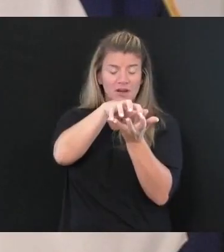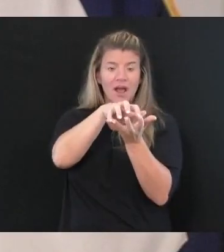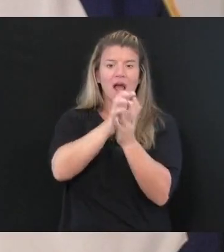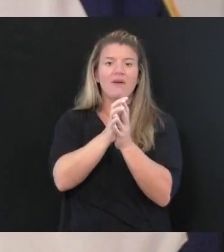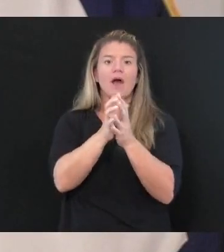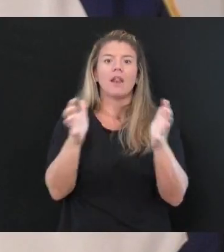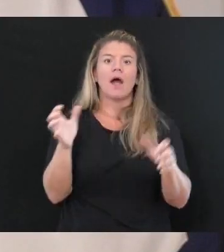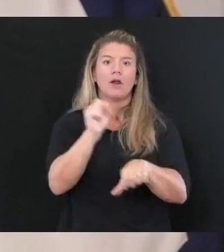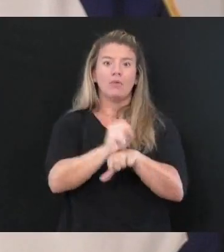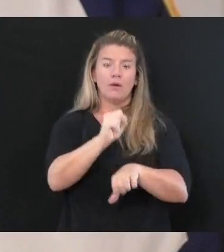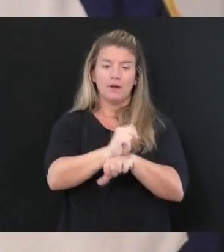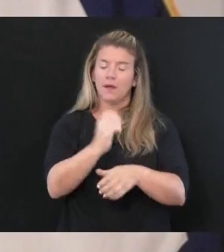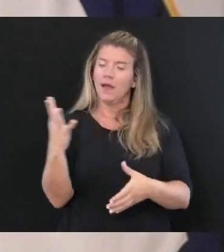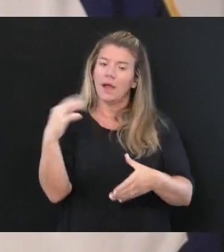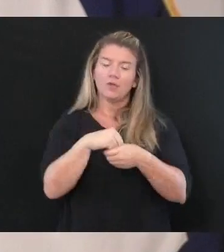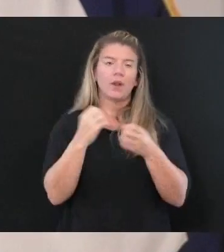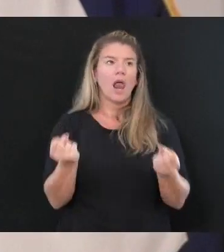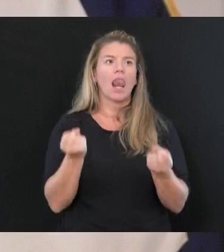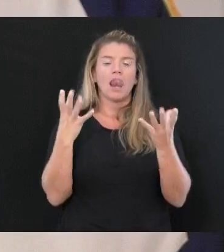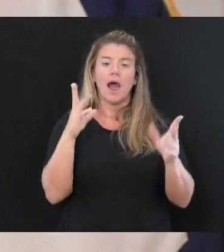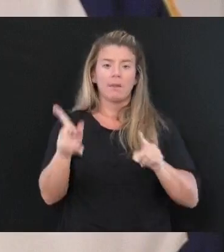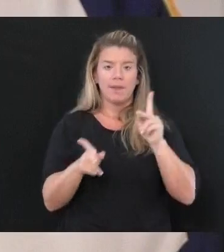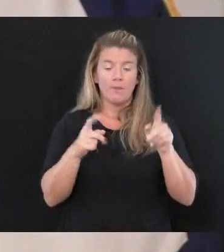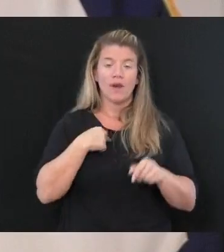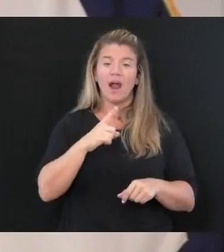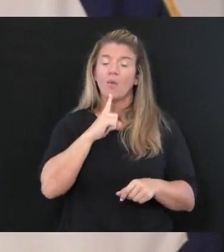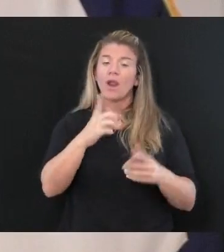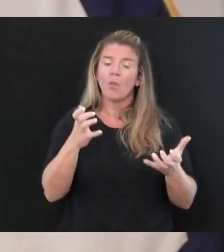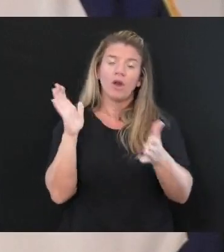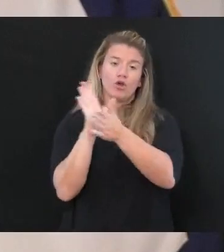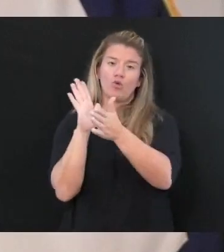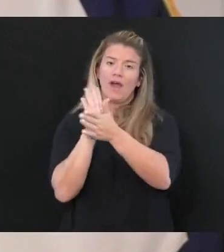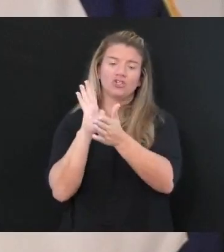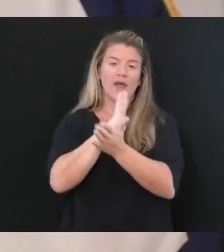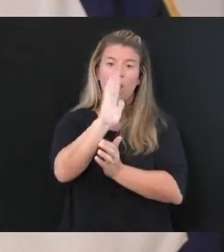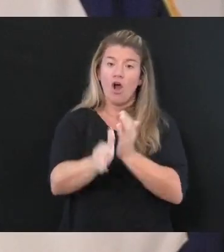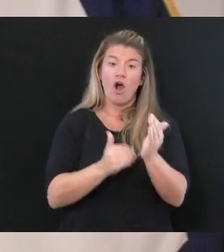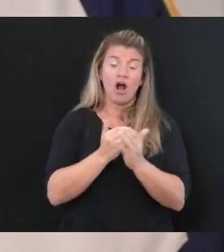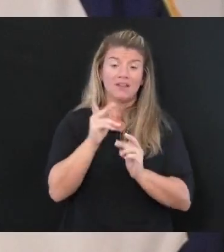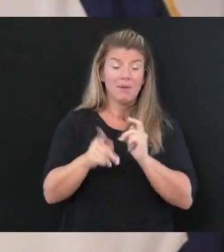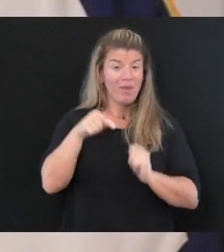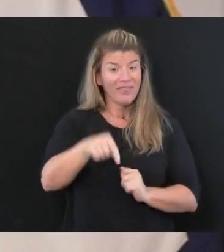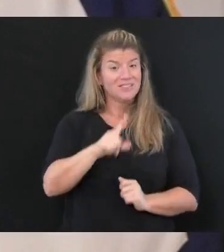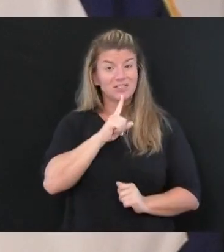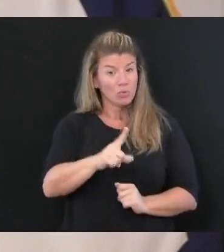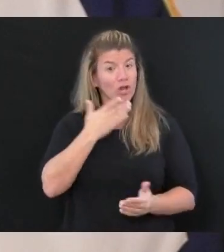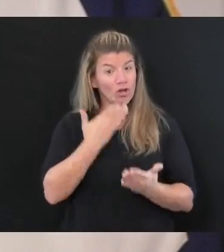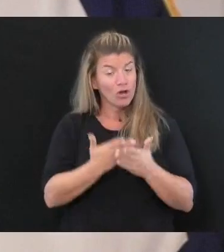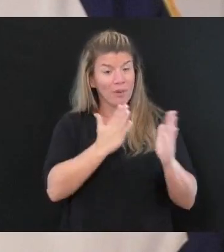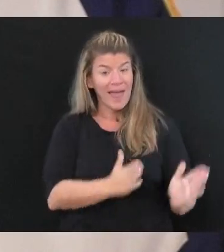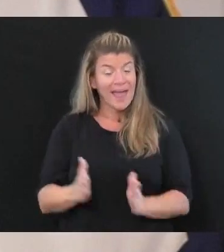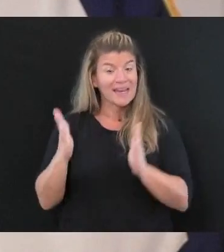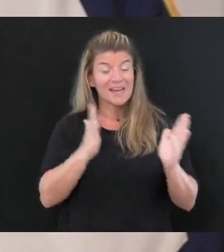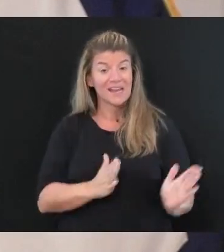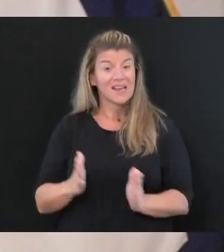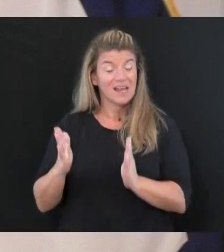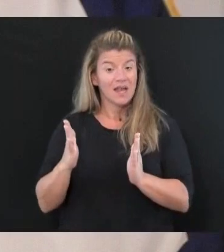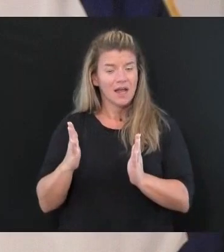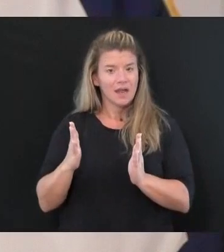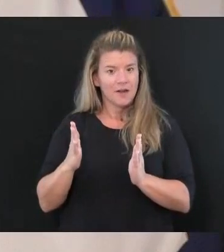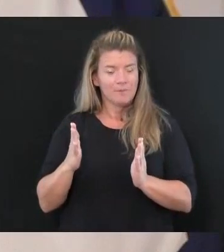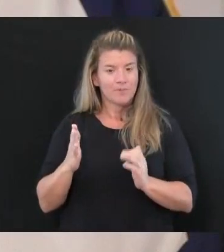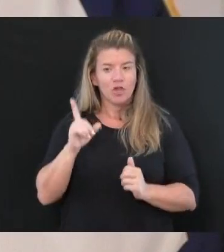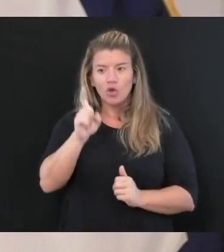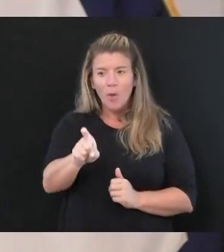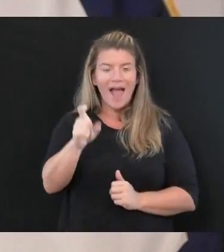of people, and I congratulate everybody. I mean, this is a heck of a plan. Do we have to know that